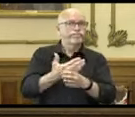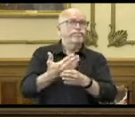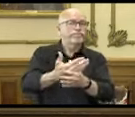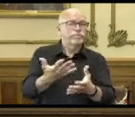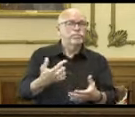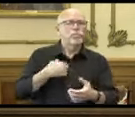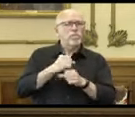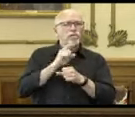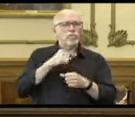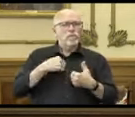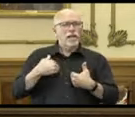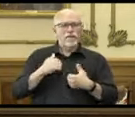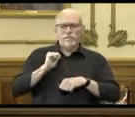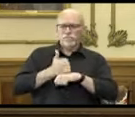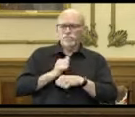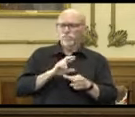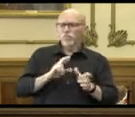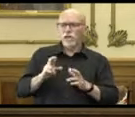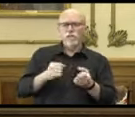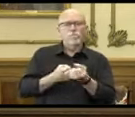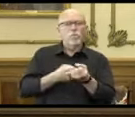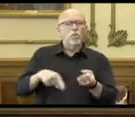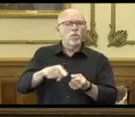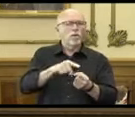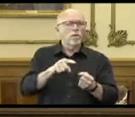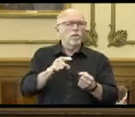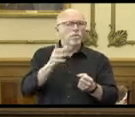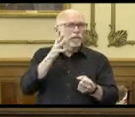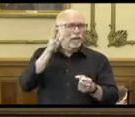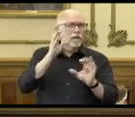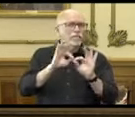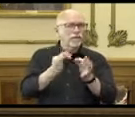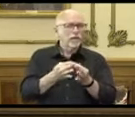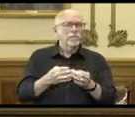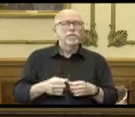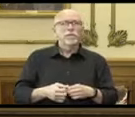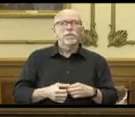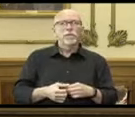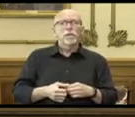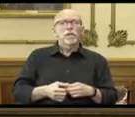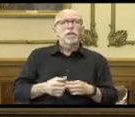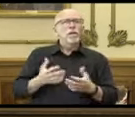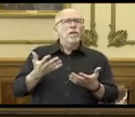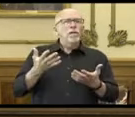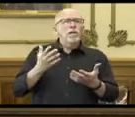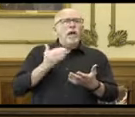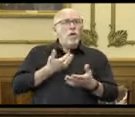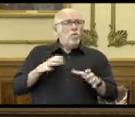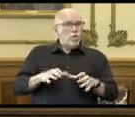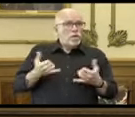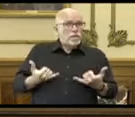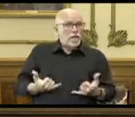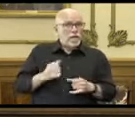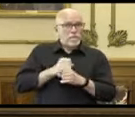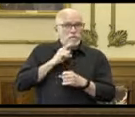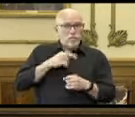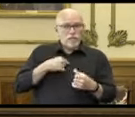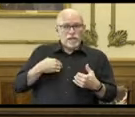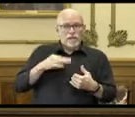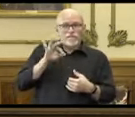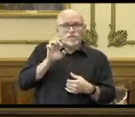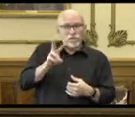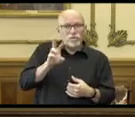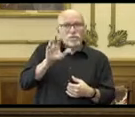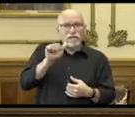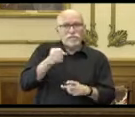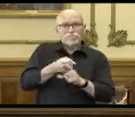that we have a package in place to support those families. And honestly, the work that we do now to make sure that we have as few cases